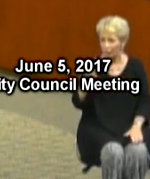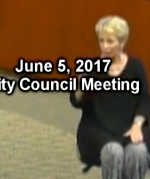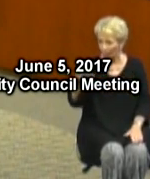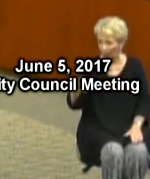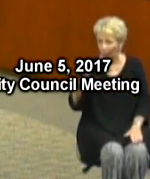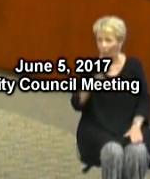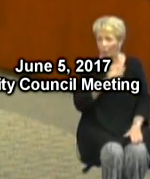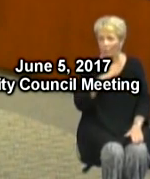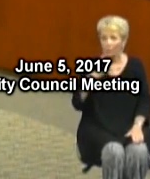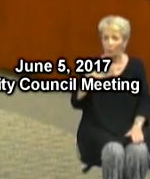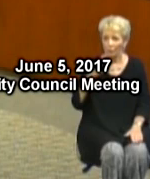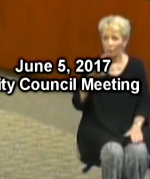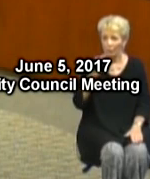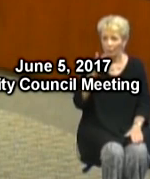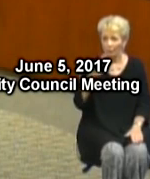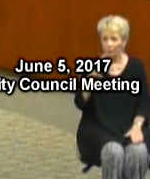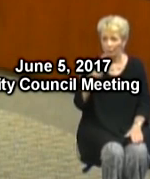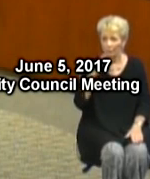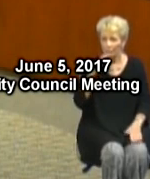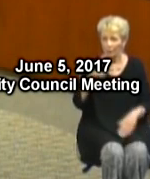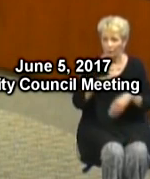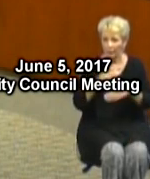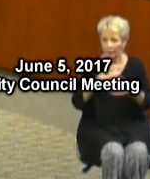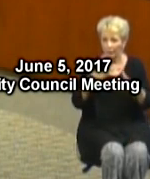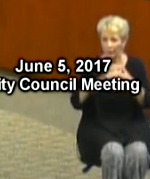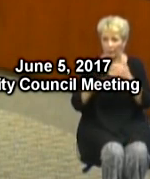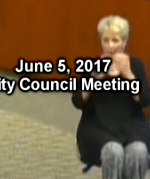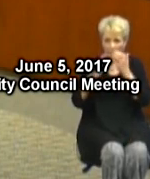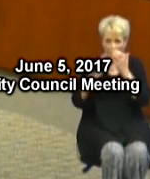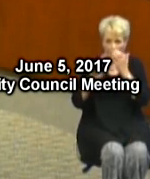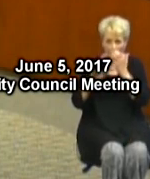Adjustment for the term to expire